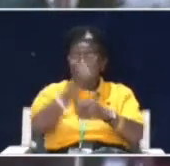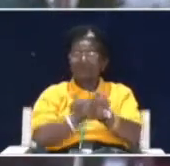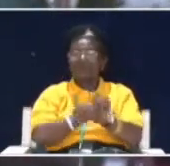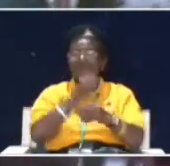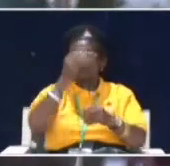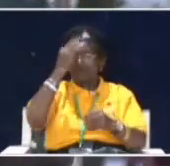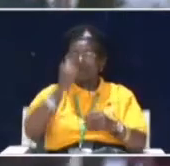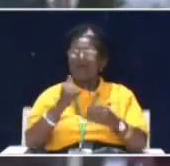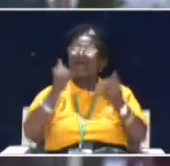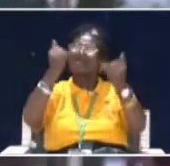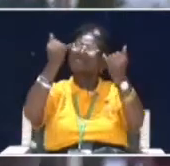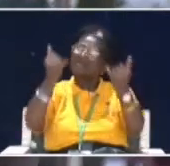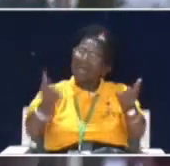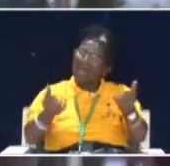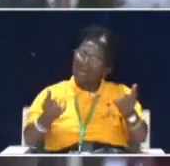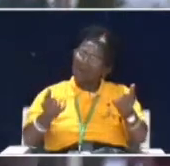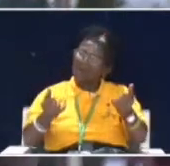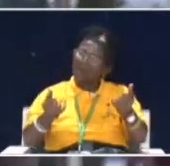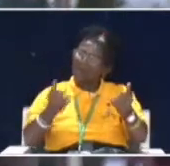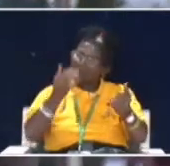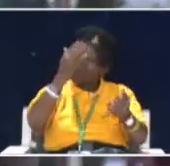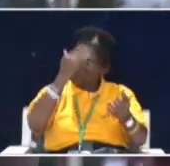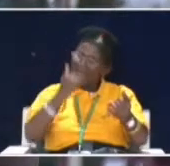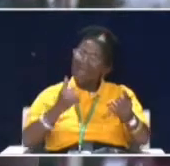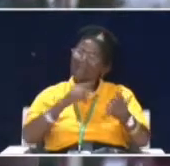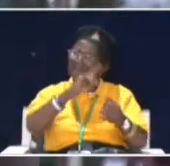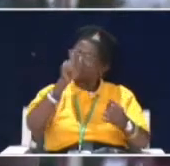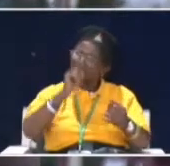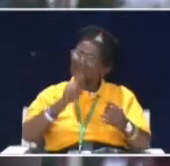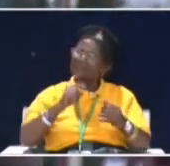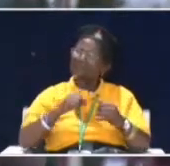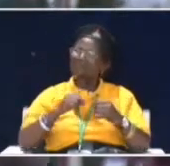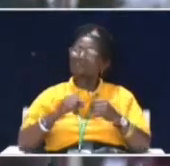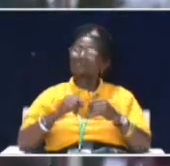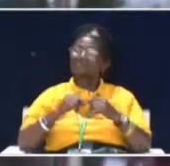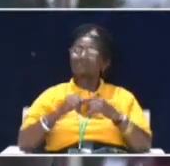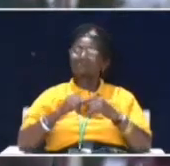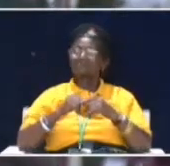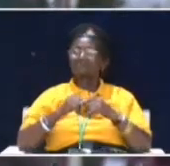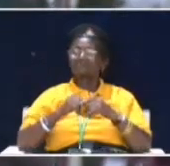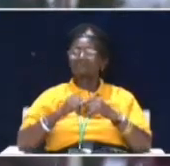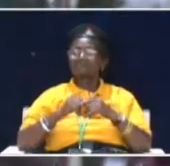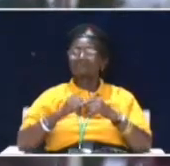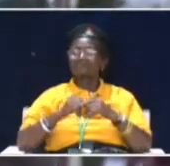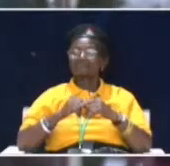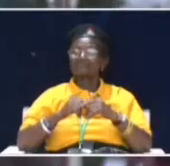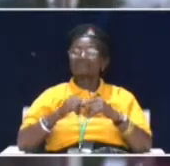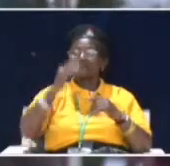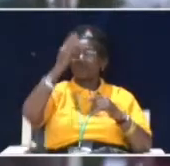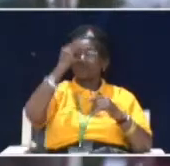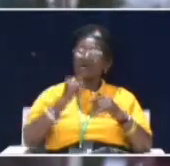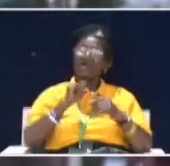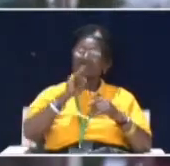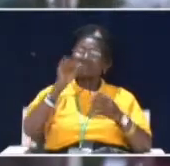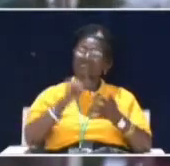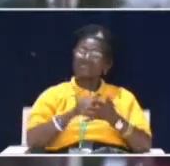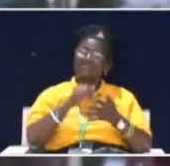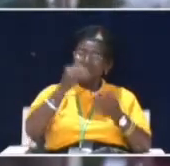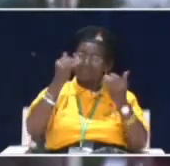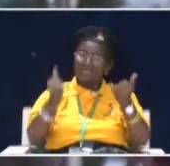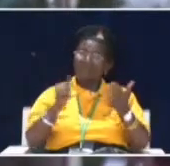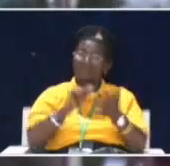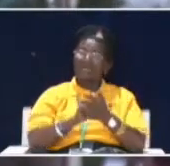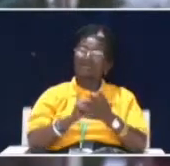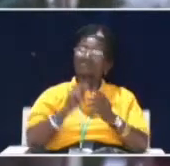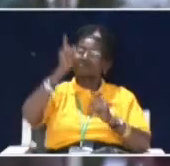Why now? Ki lo je to je pe isinsiyi gan ni? Why is it now you want to